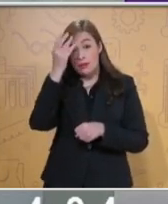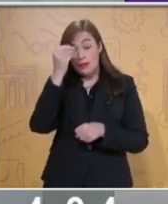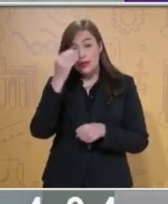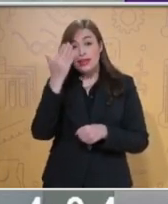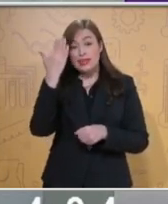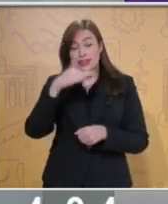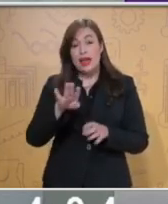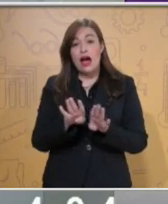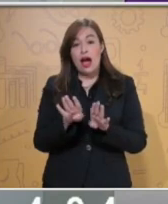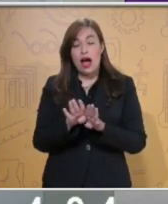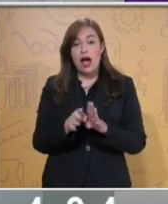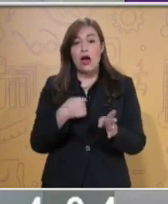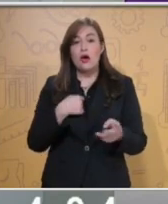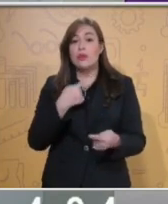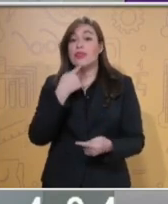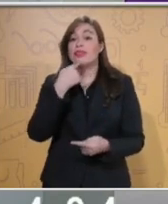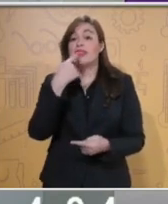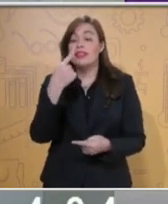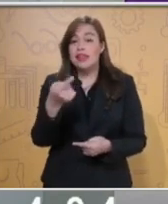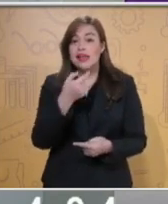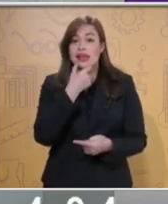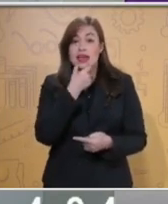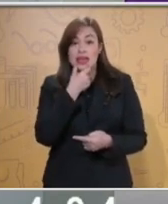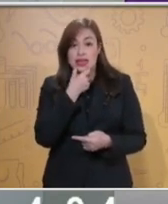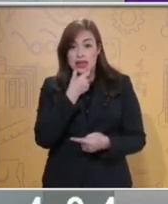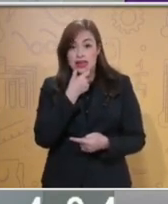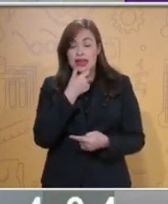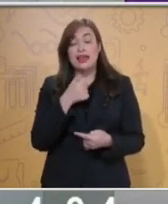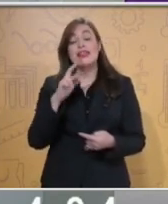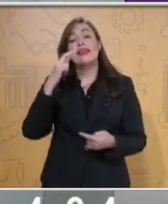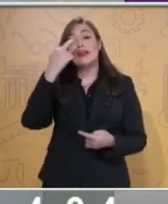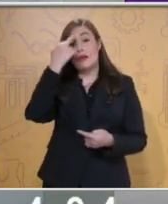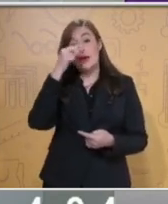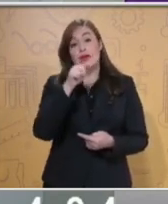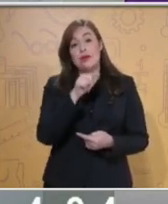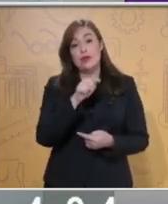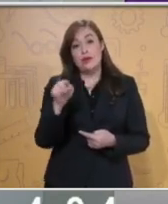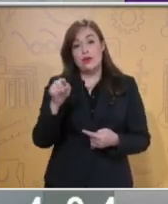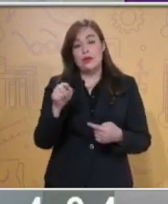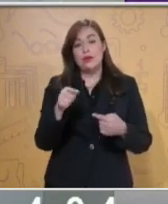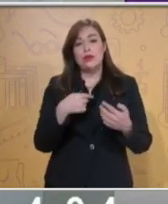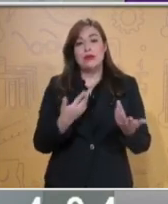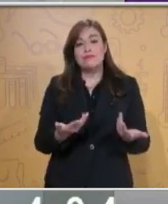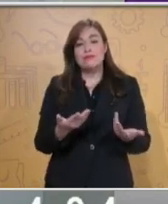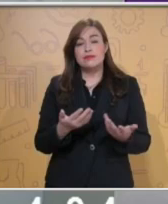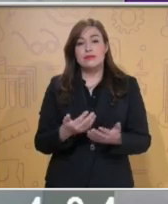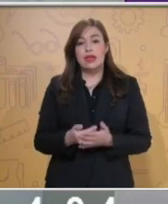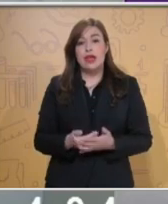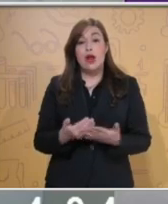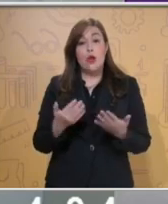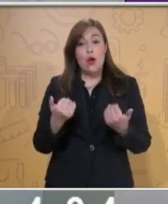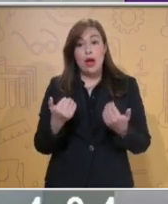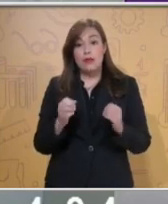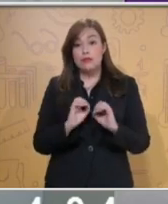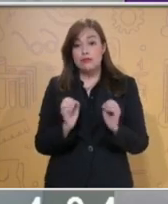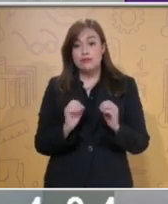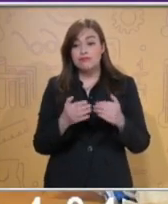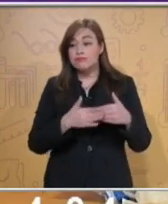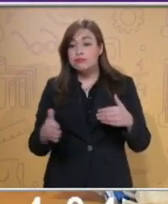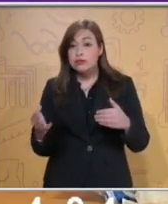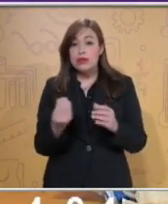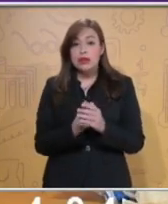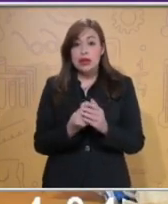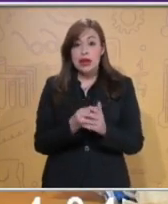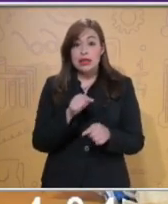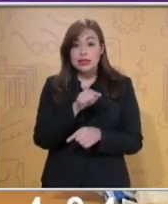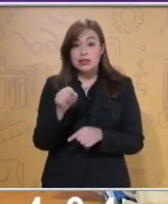practice the most part of the time that you can. Remember that you haven't had classes at your school